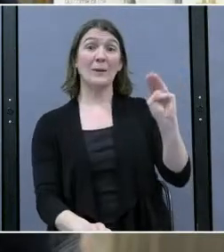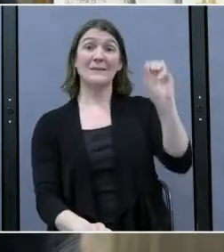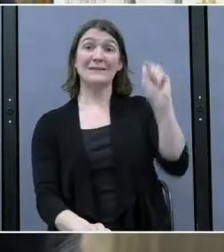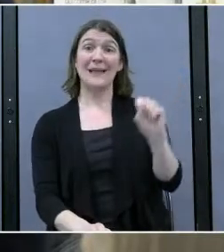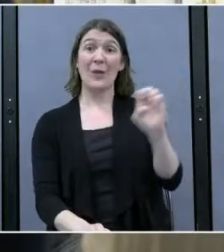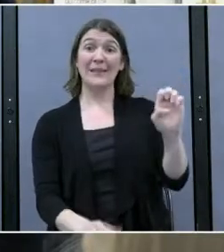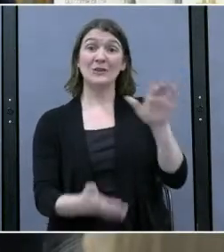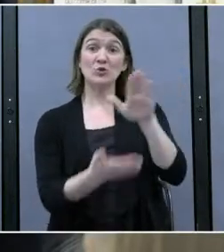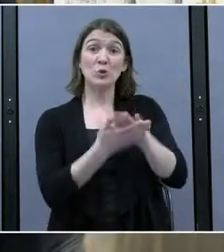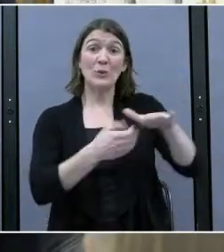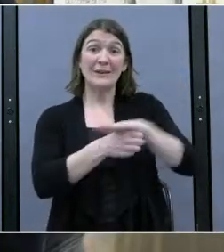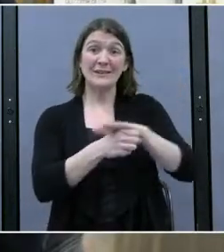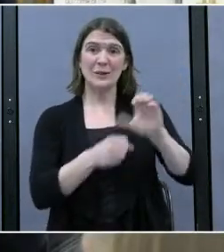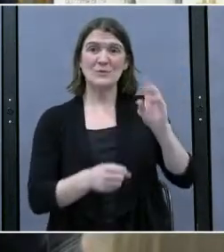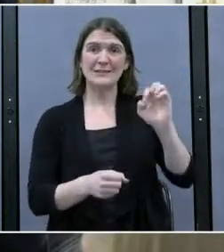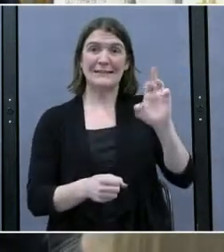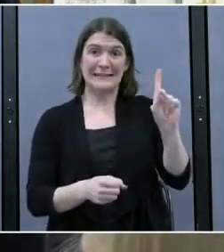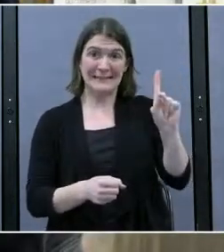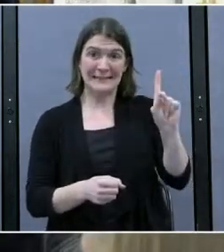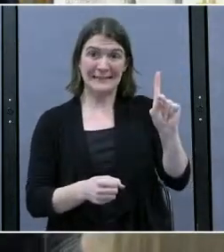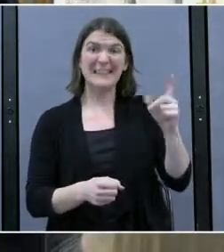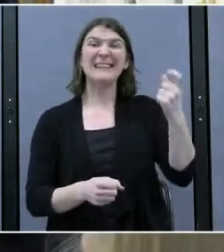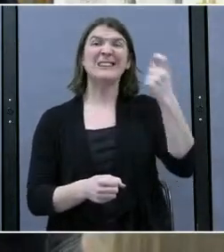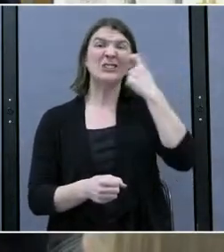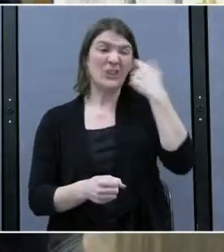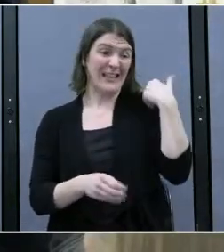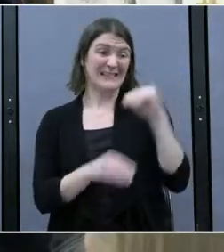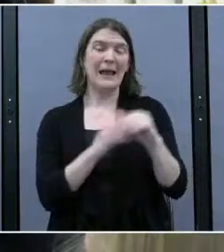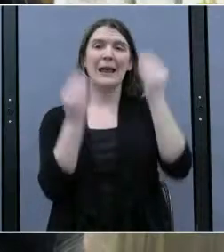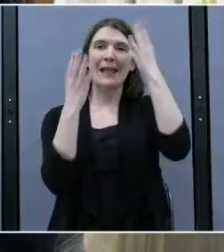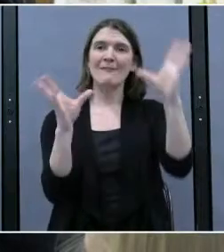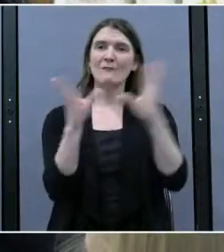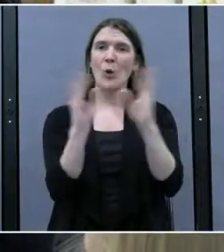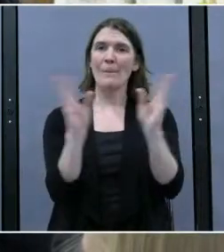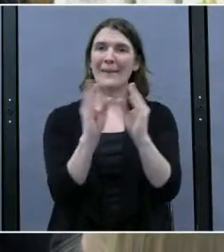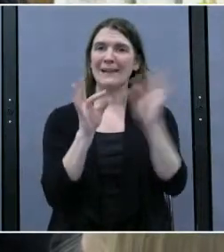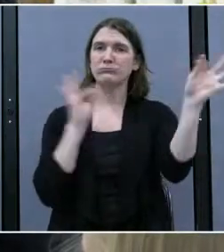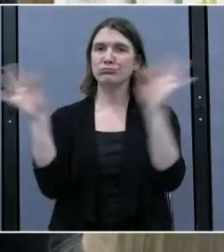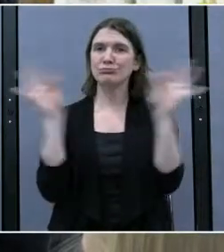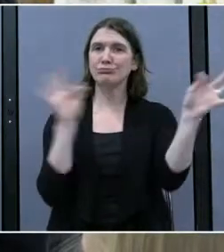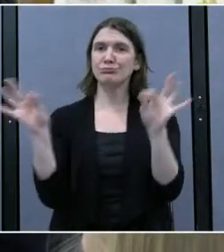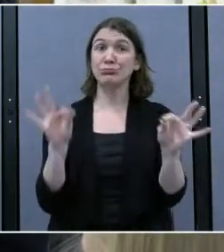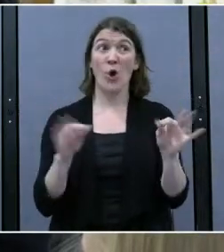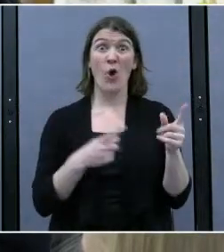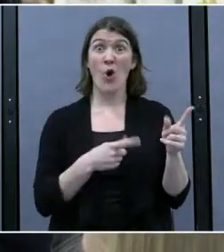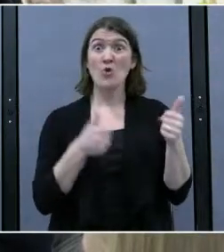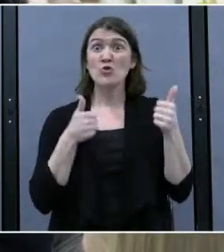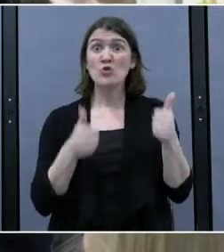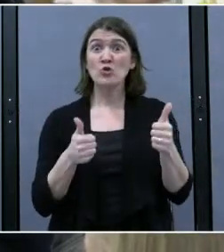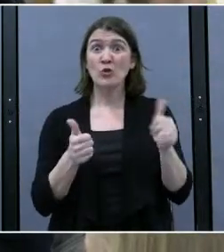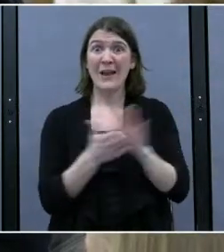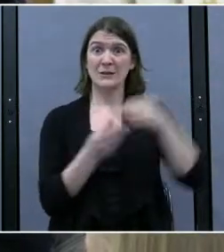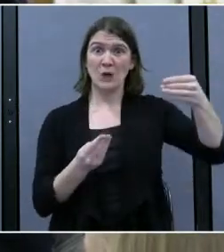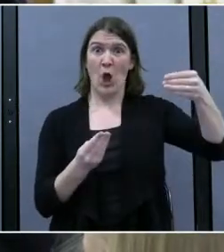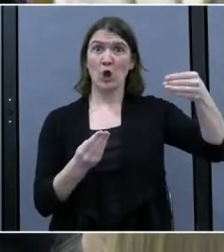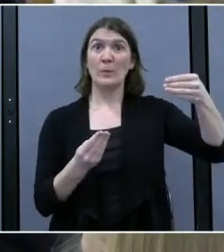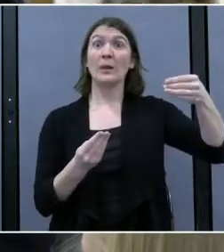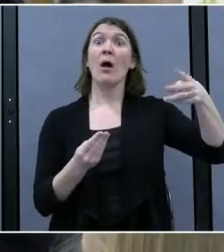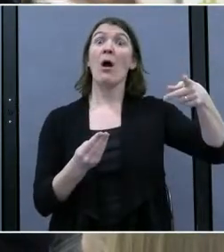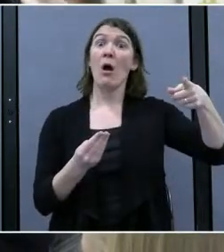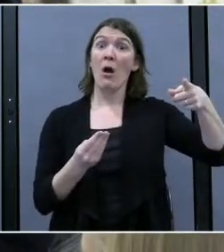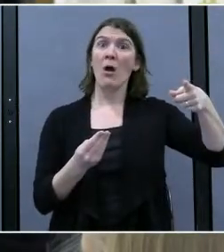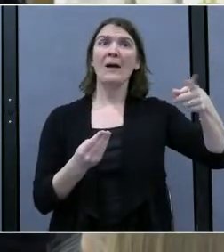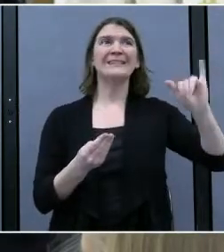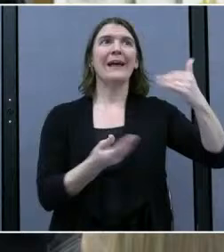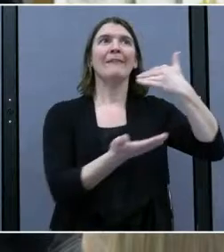School District had their info meeting last night, and they put together a really good document, their equivalent